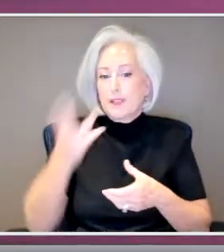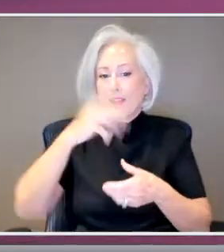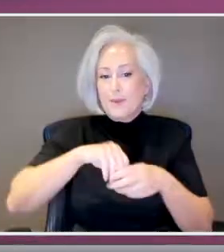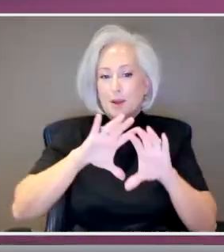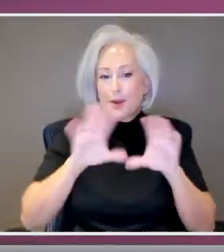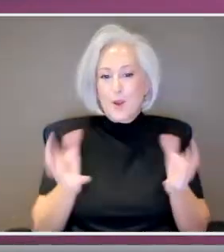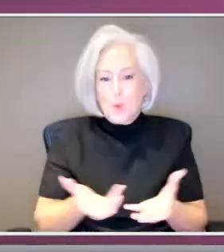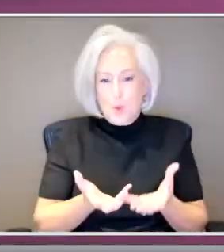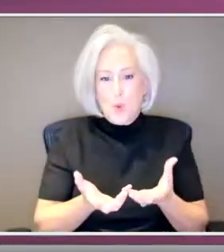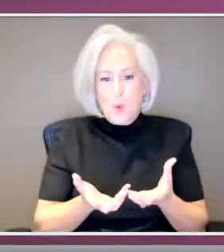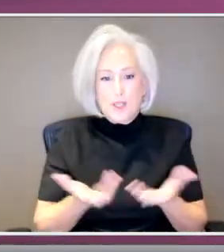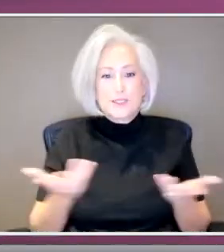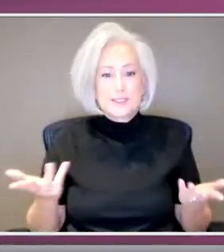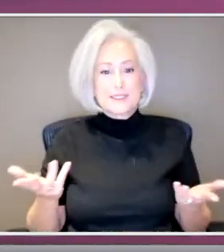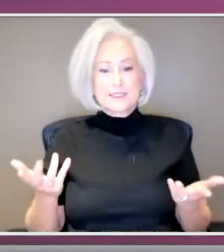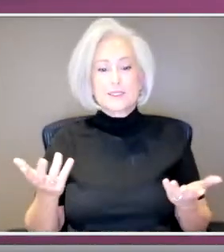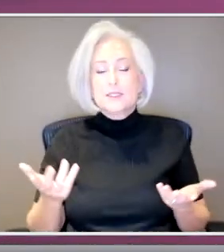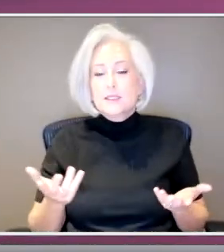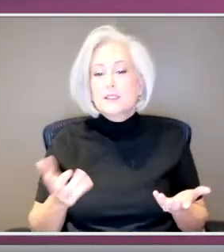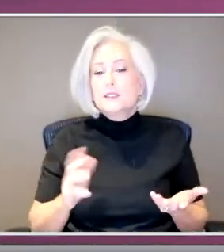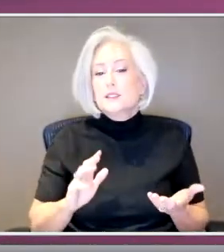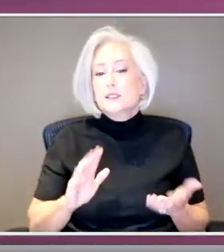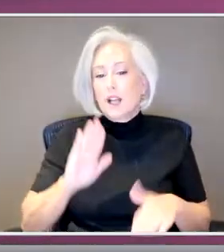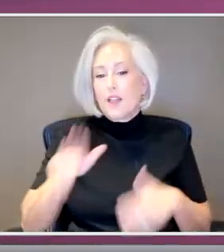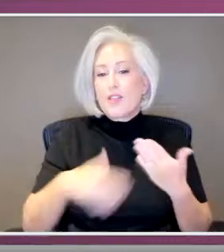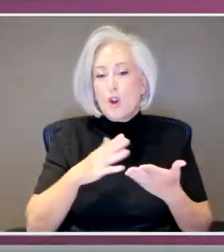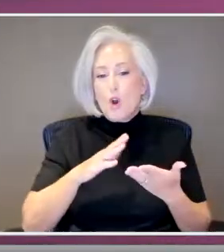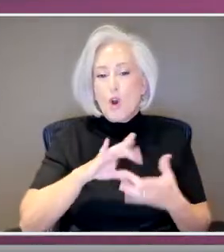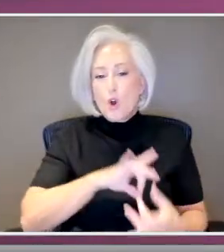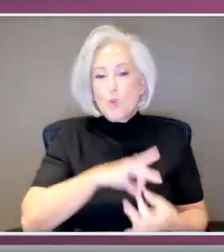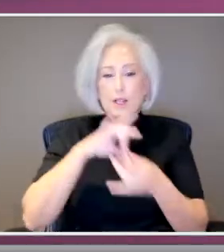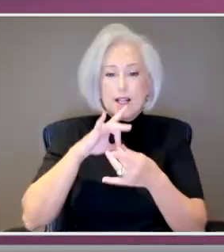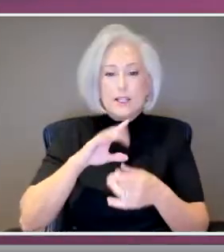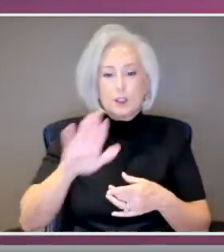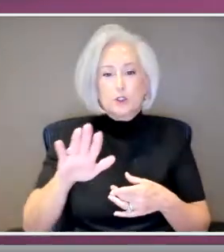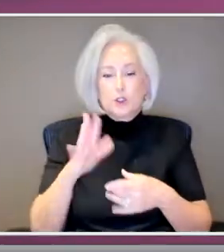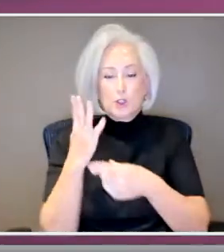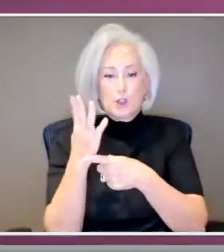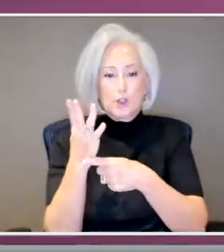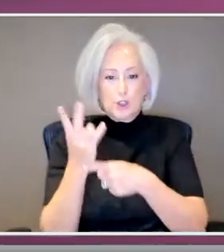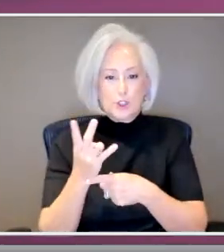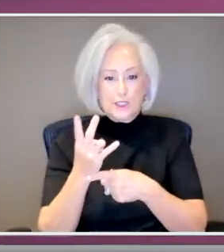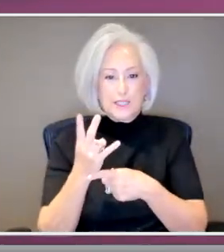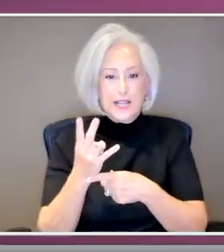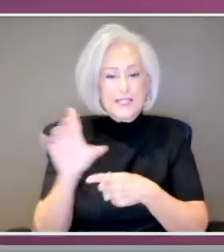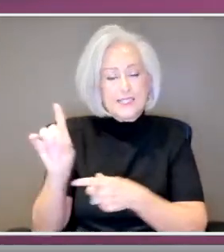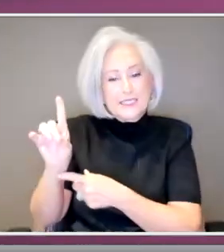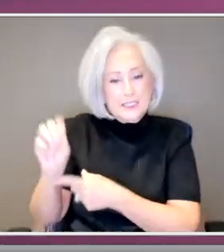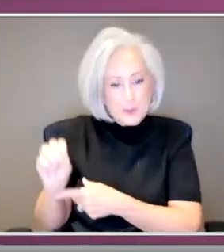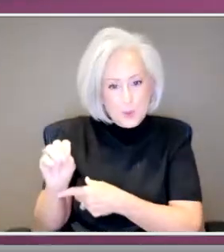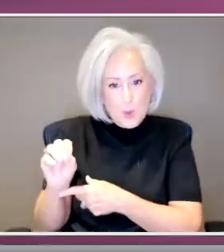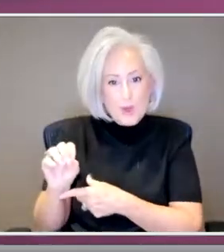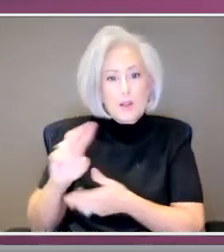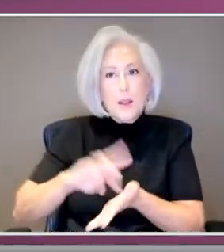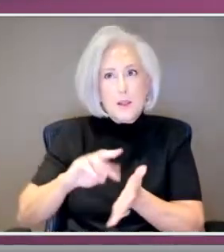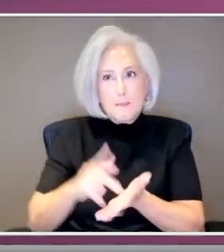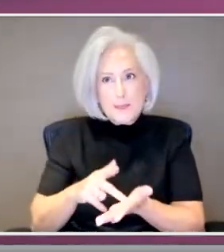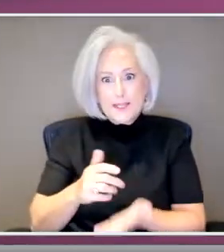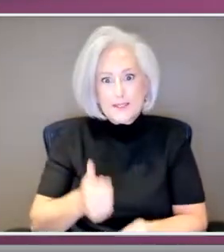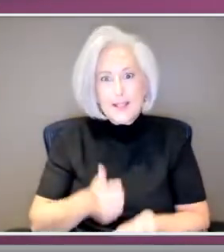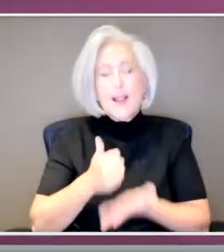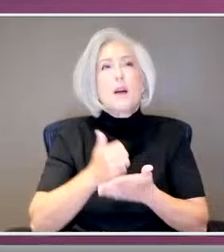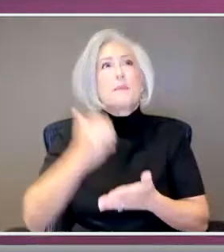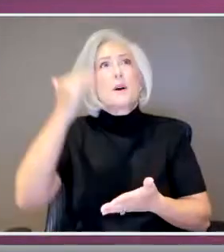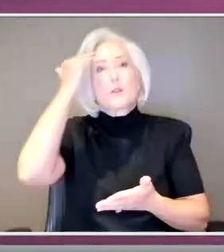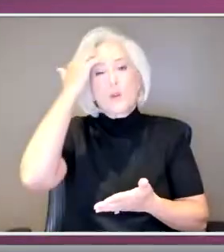that you But I have think to it all navigate. kind of connected with the genetic disorder that Yeah. was underlying, and so it kind of just brought those to the surface. Was like, oh, these are